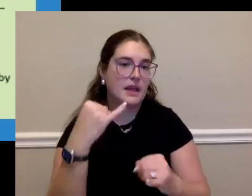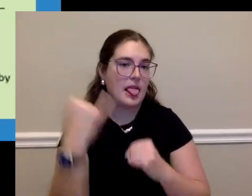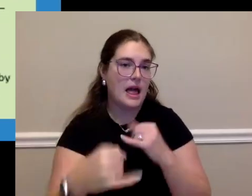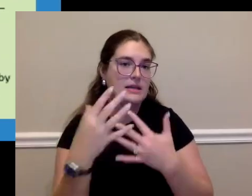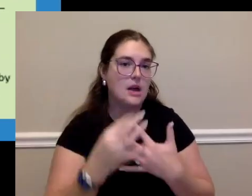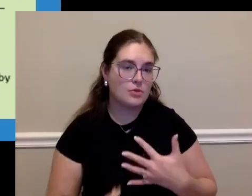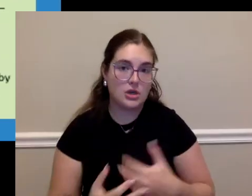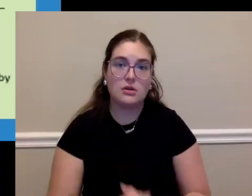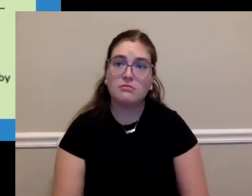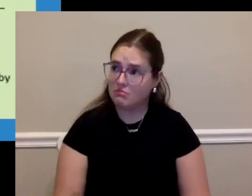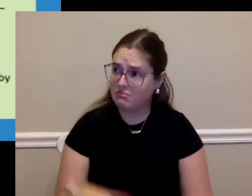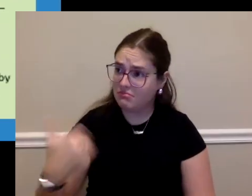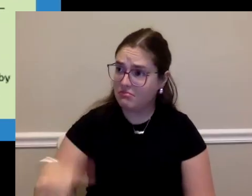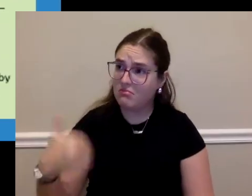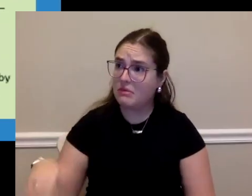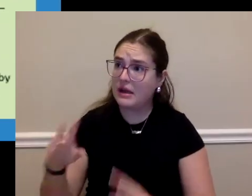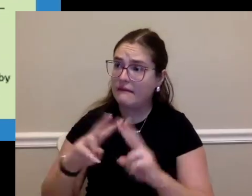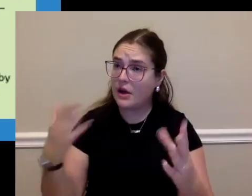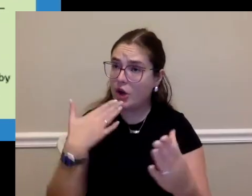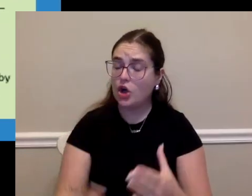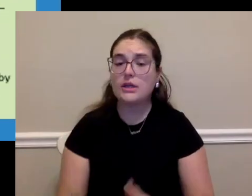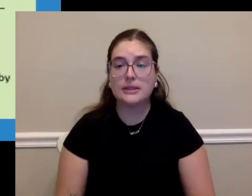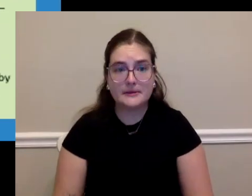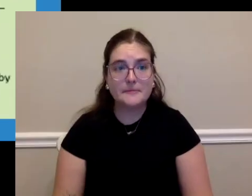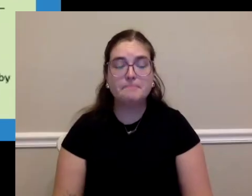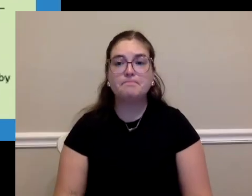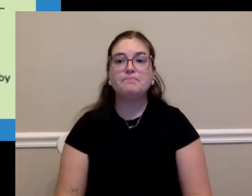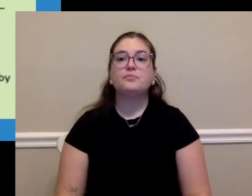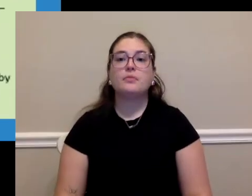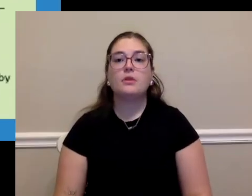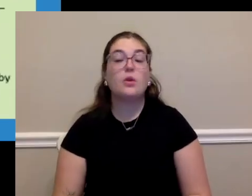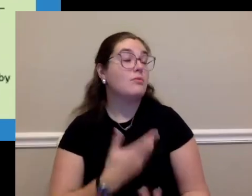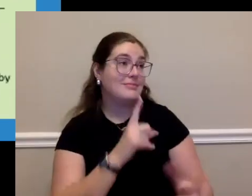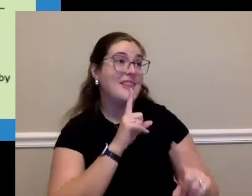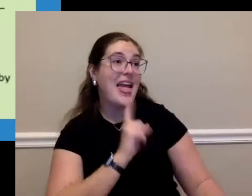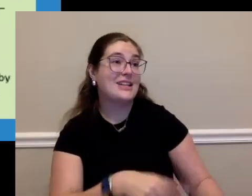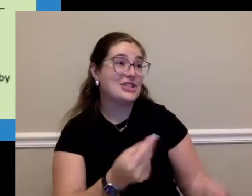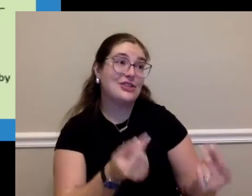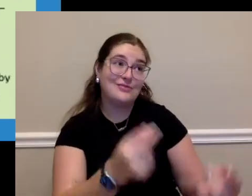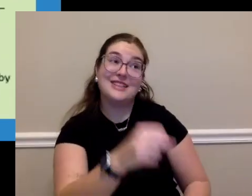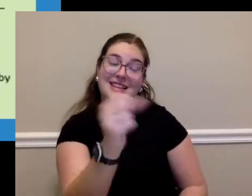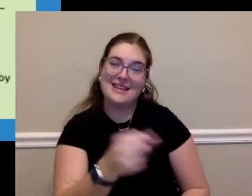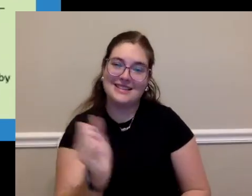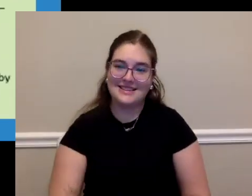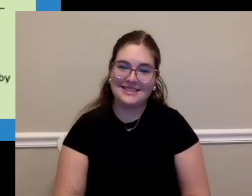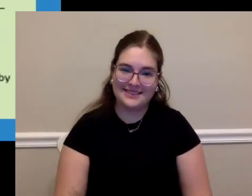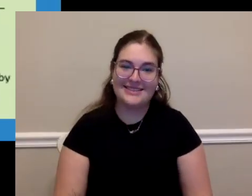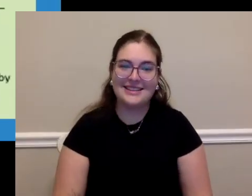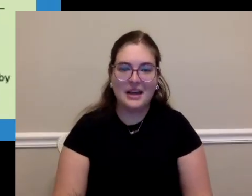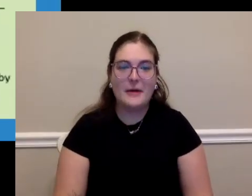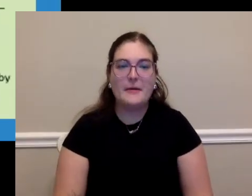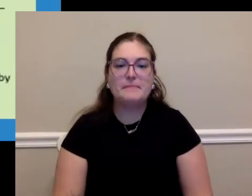Okay, well, very good. Excellent. Yes. So Thank the you. answer is yes. So the answer is yes. Okay,